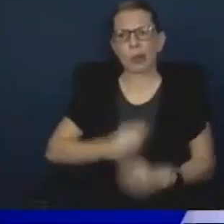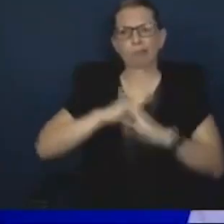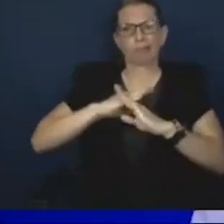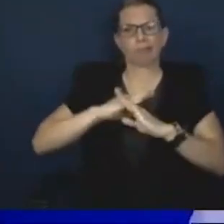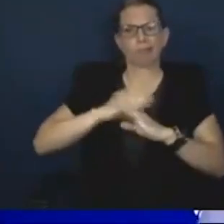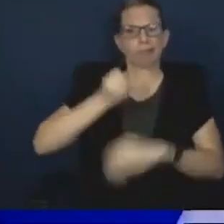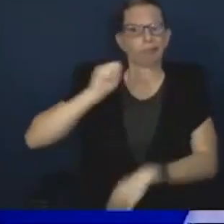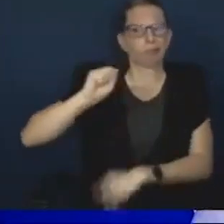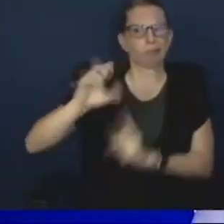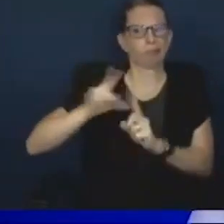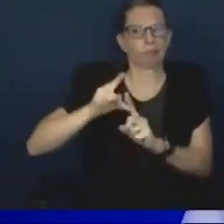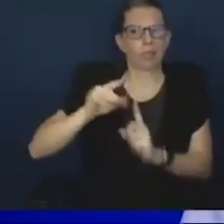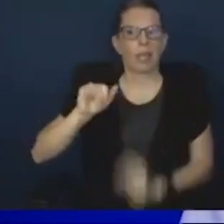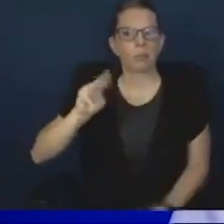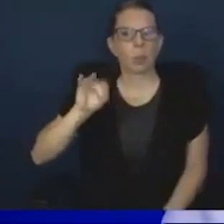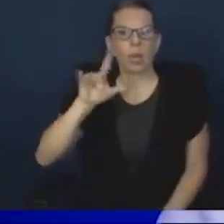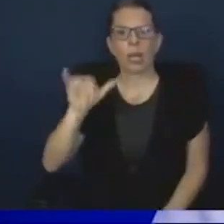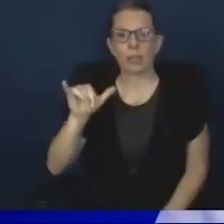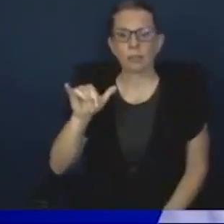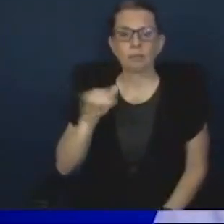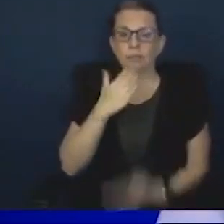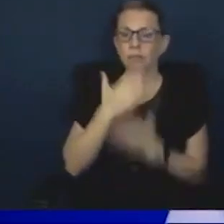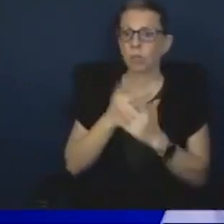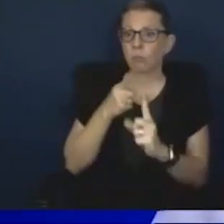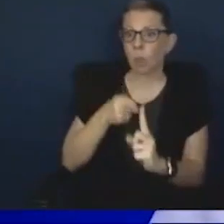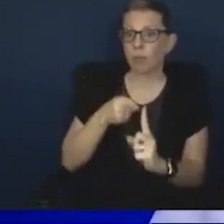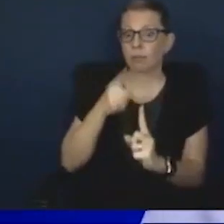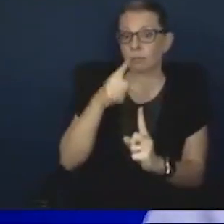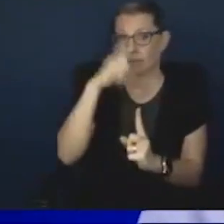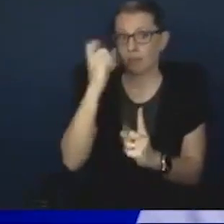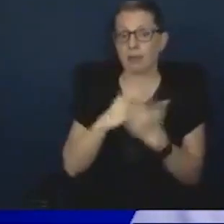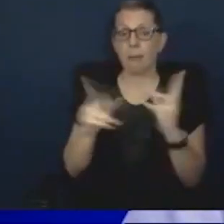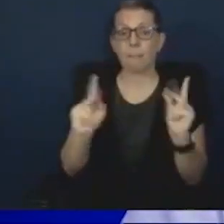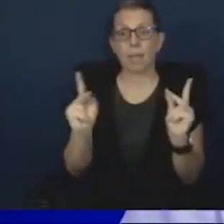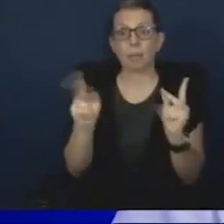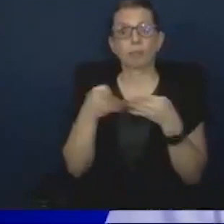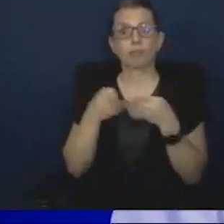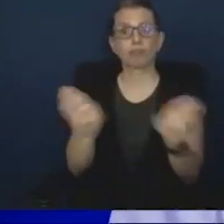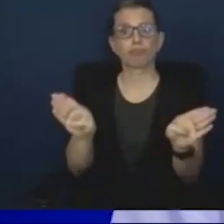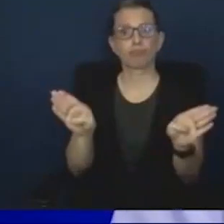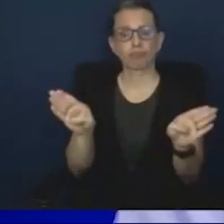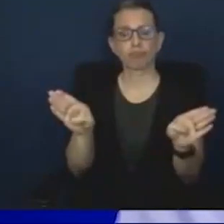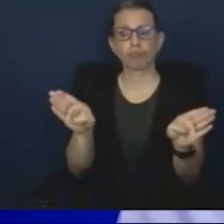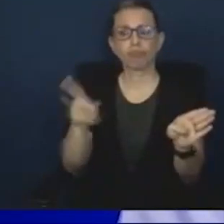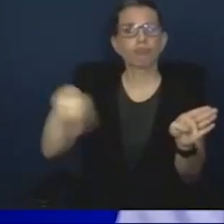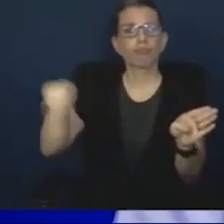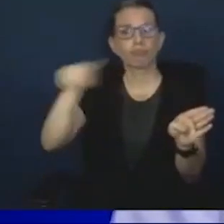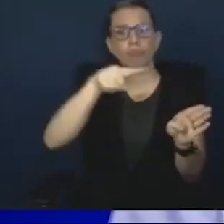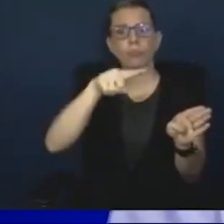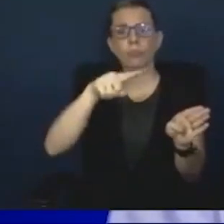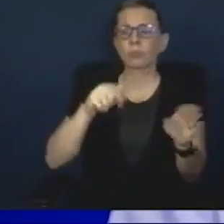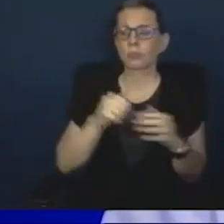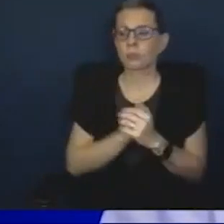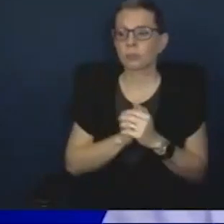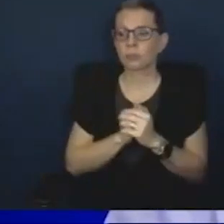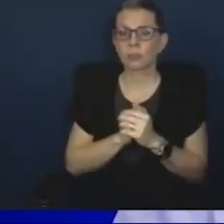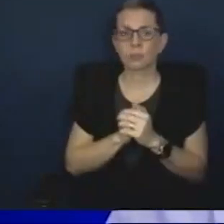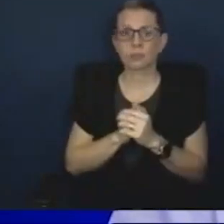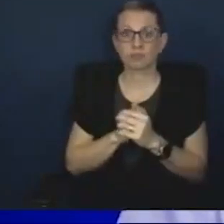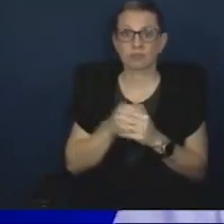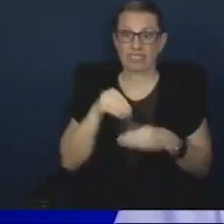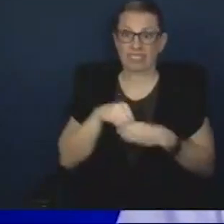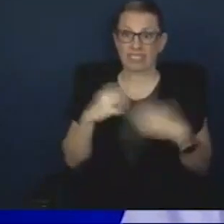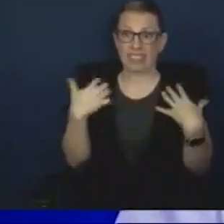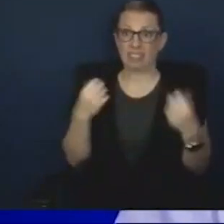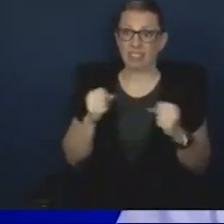great point, because we even do have some people in the general public, some people in our health system, colleagues, friends